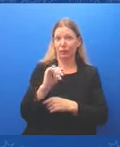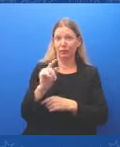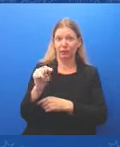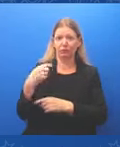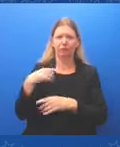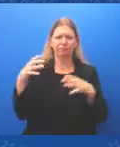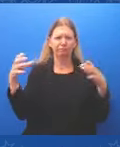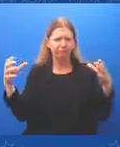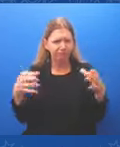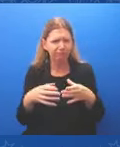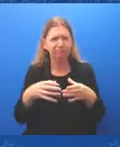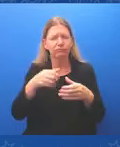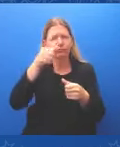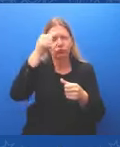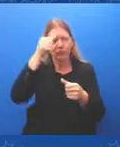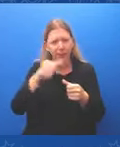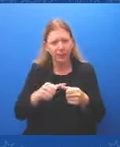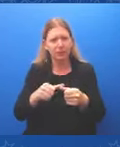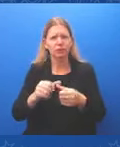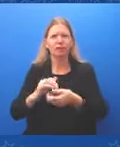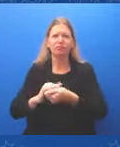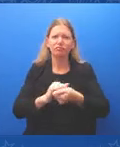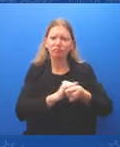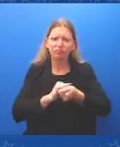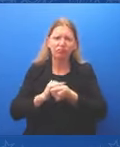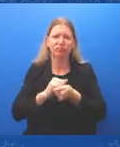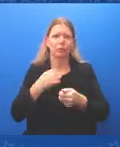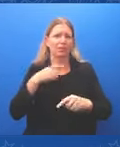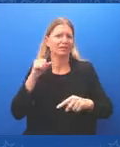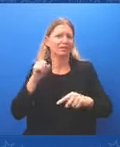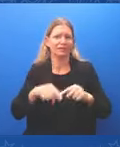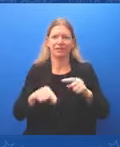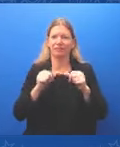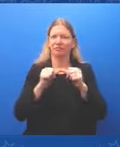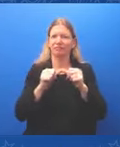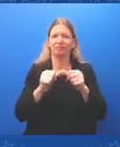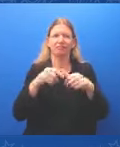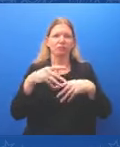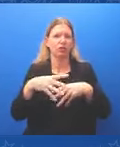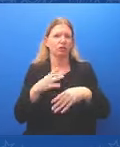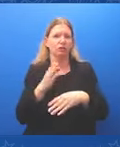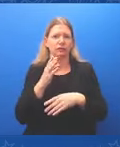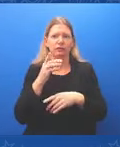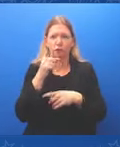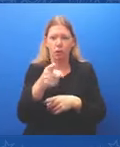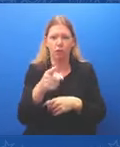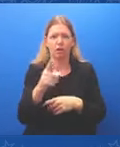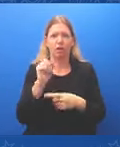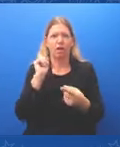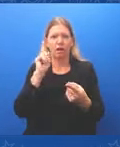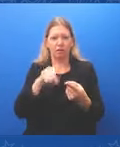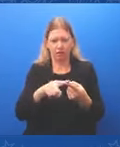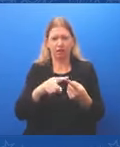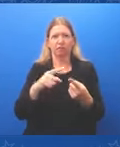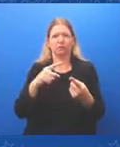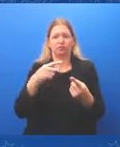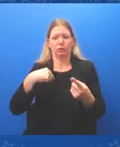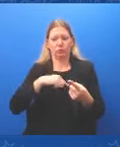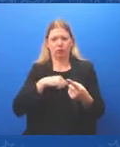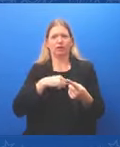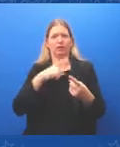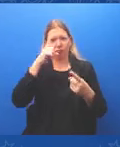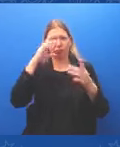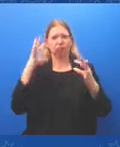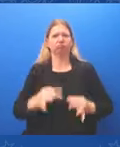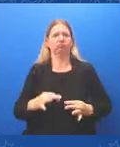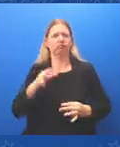do so. And it starts with the administration that looks like America, that includes our Vice President, Kamala Harris, who